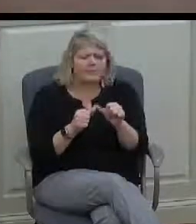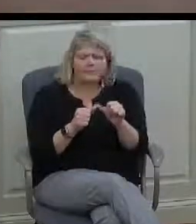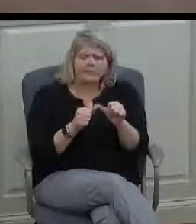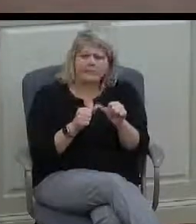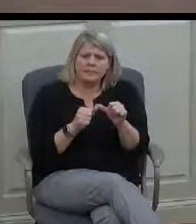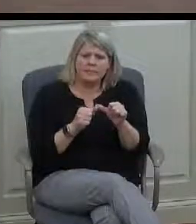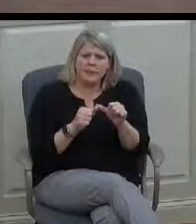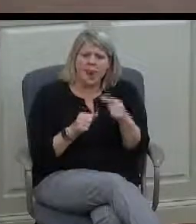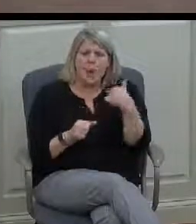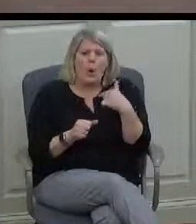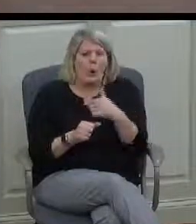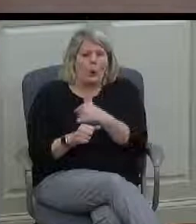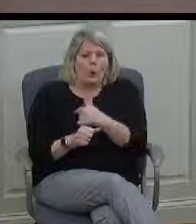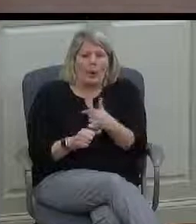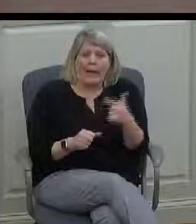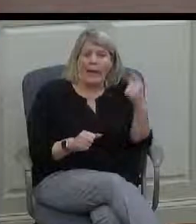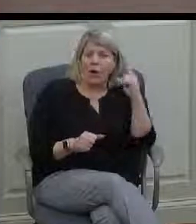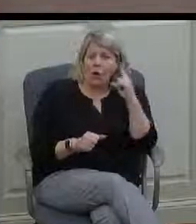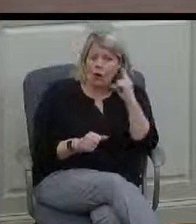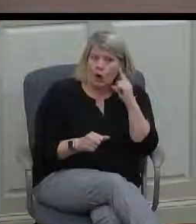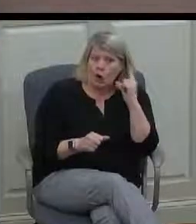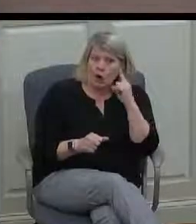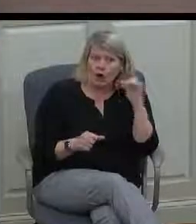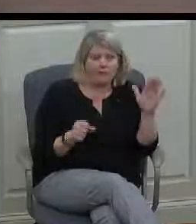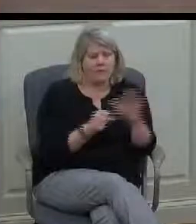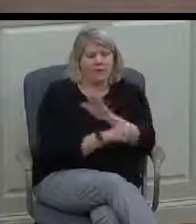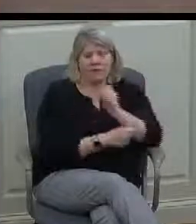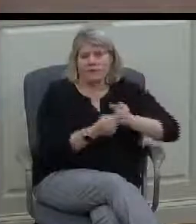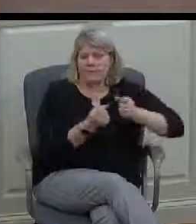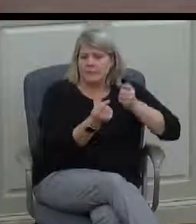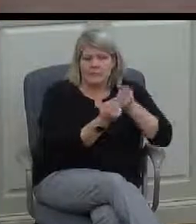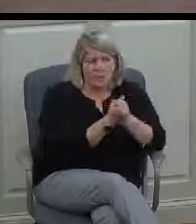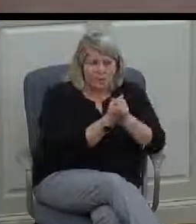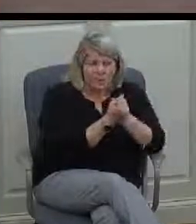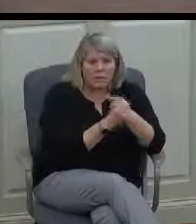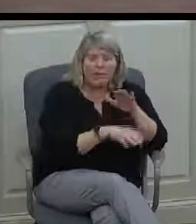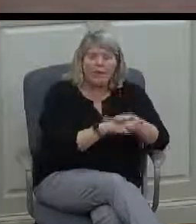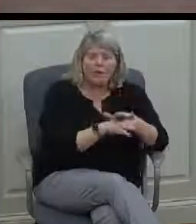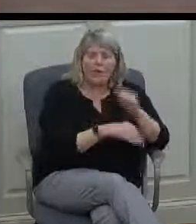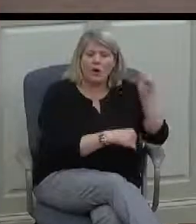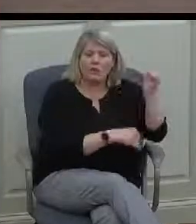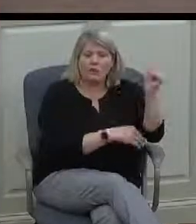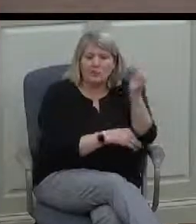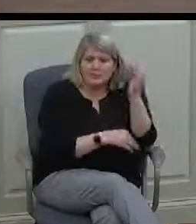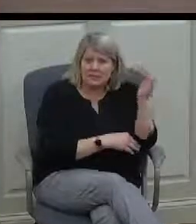We heard full support of trees. I didn't hear any sort of,